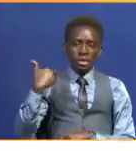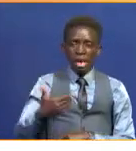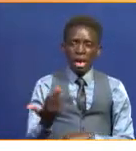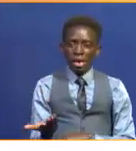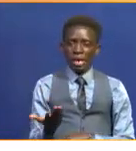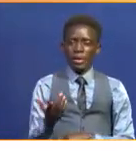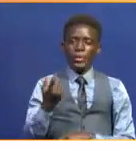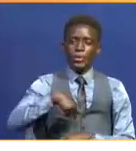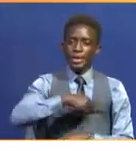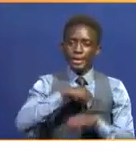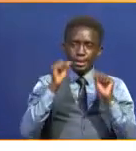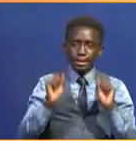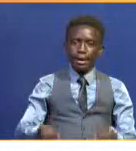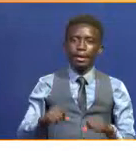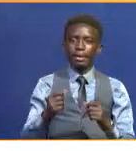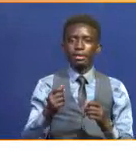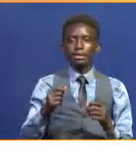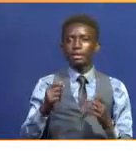to